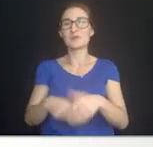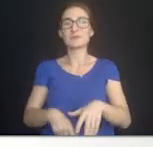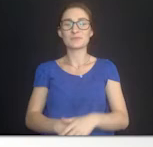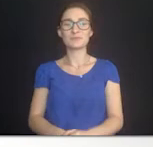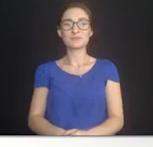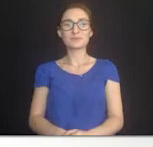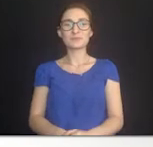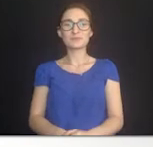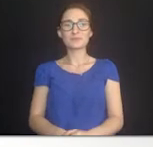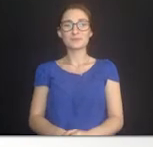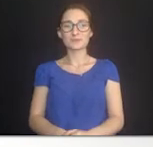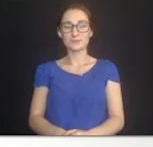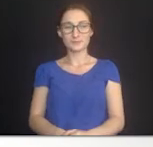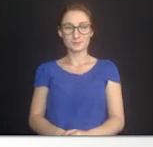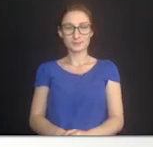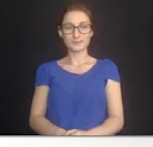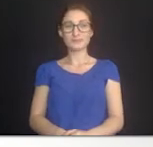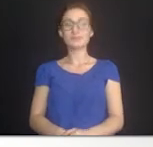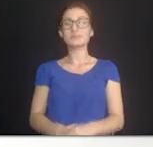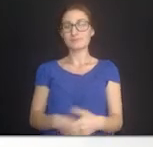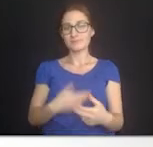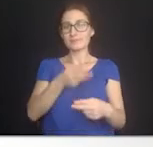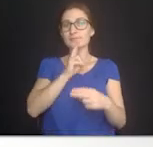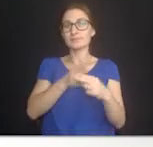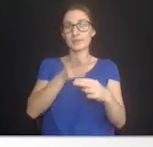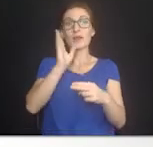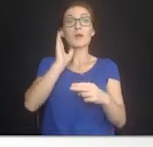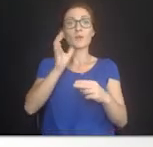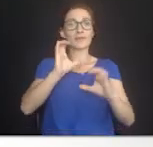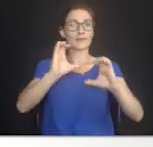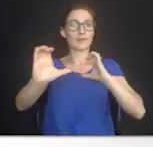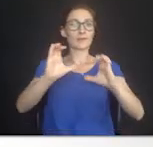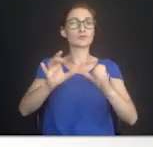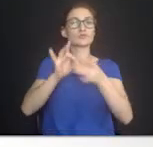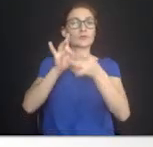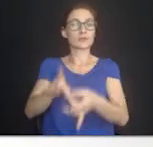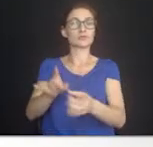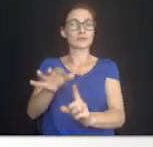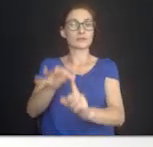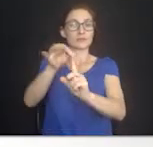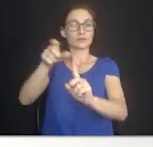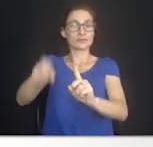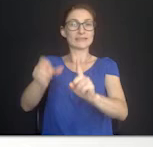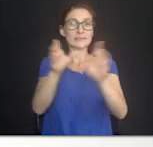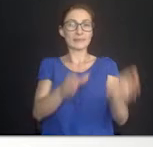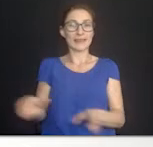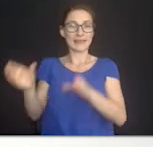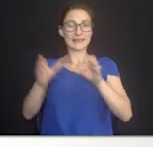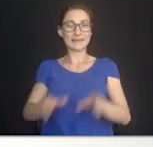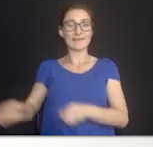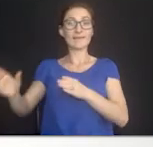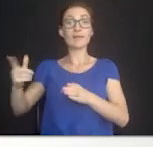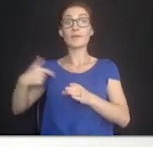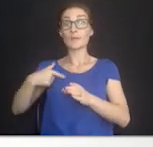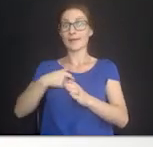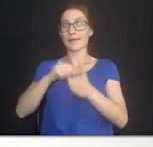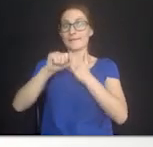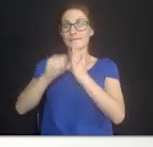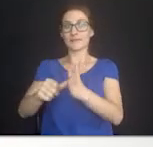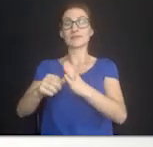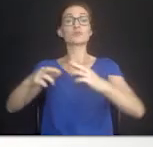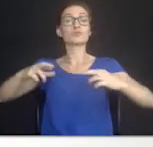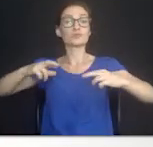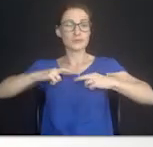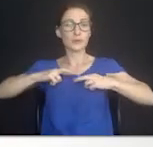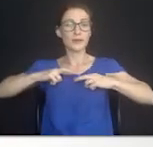said, this is going to be a conversation on special needs planning, and you'll see that there's an emphasis on retirement, because at the end of